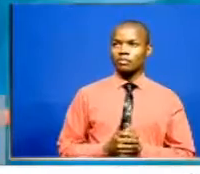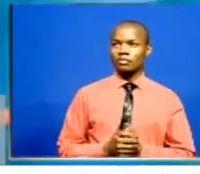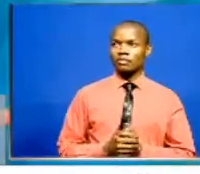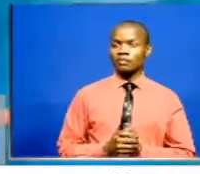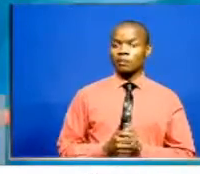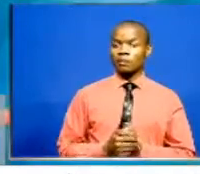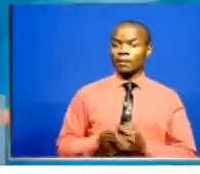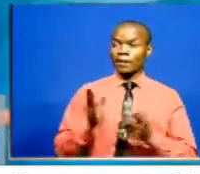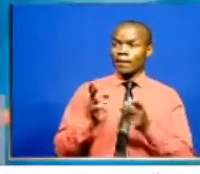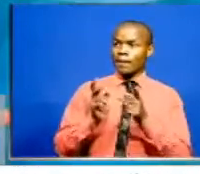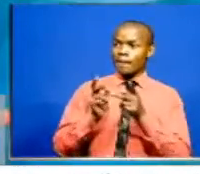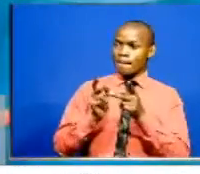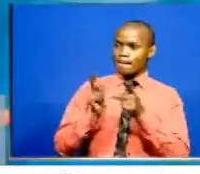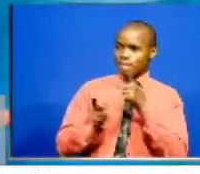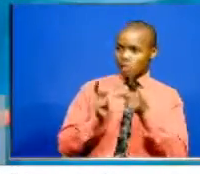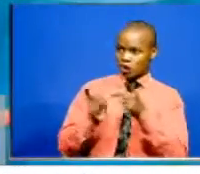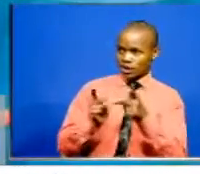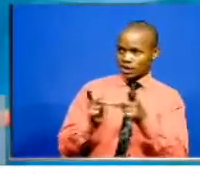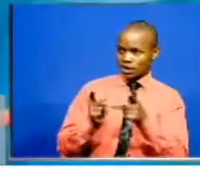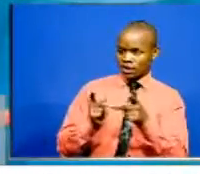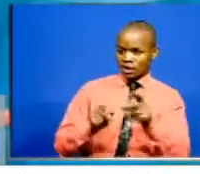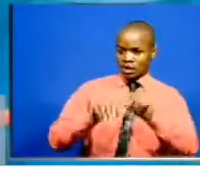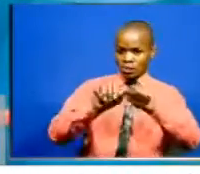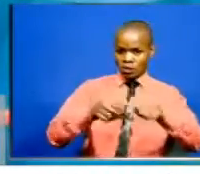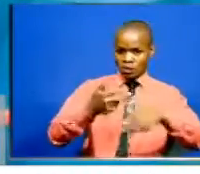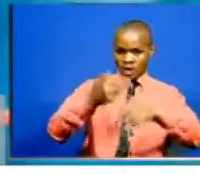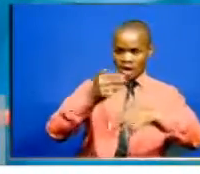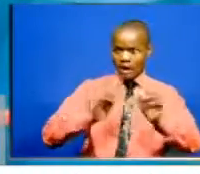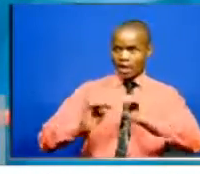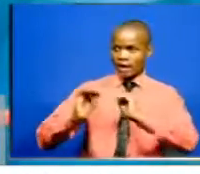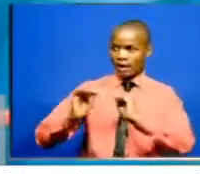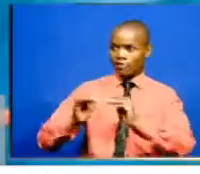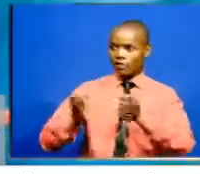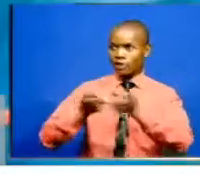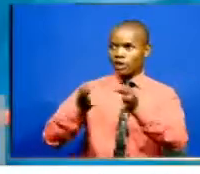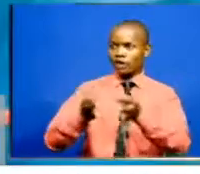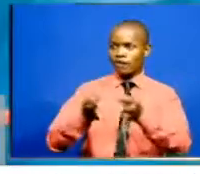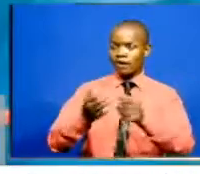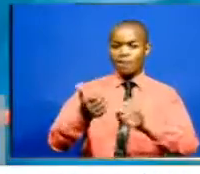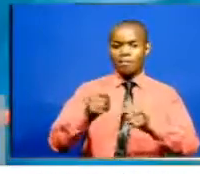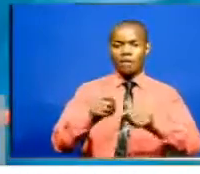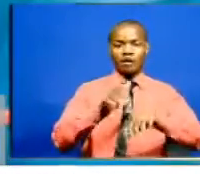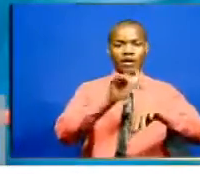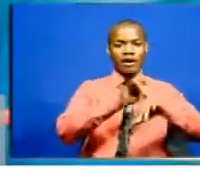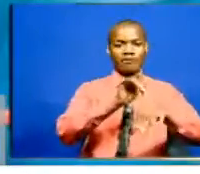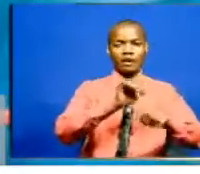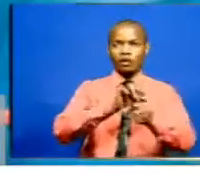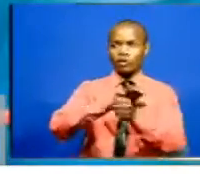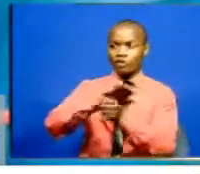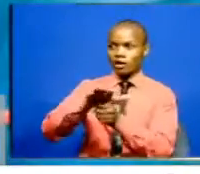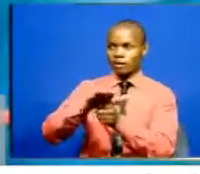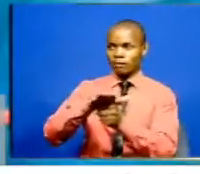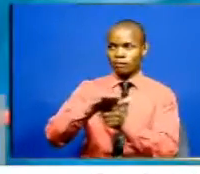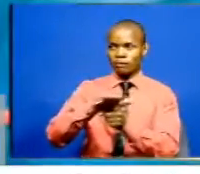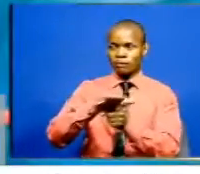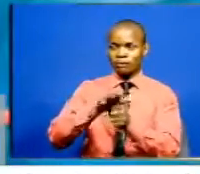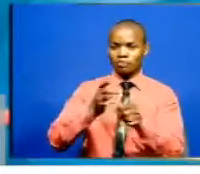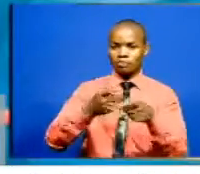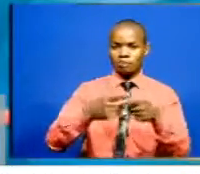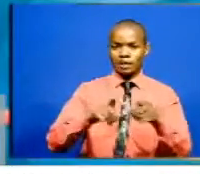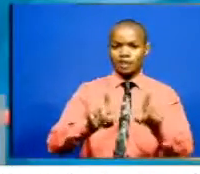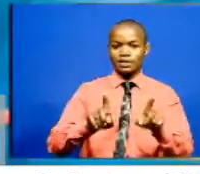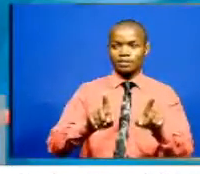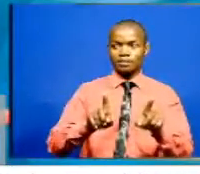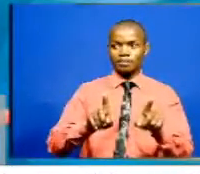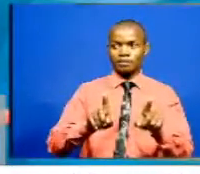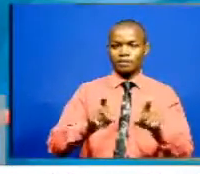have been at a higher level, yes, if we have not been affected by COVID-19, but